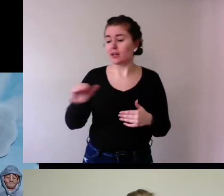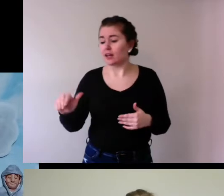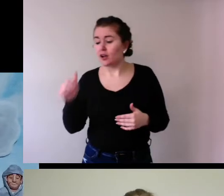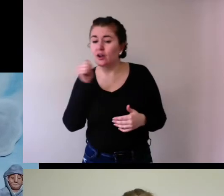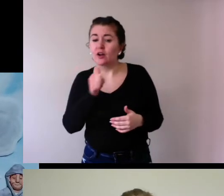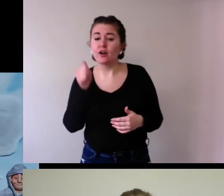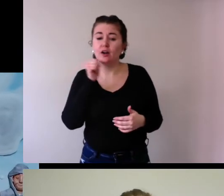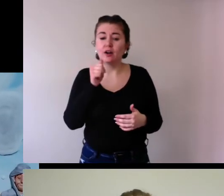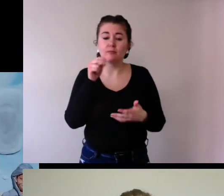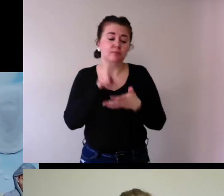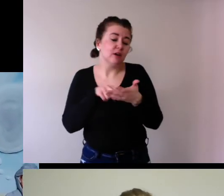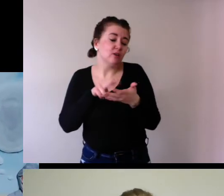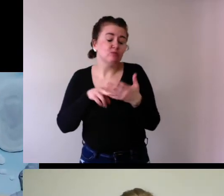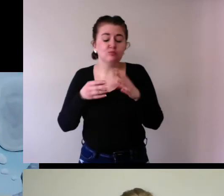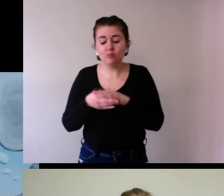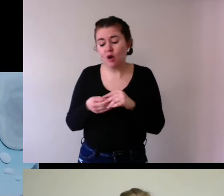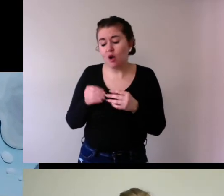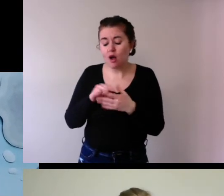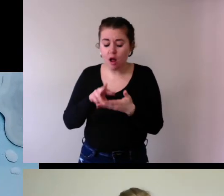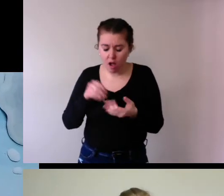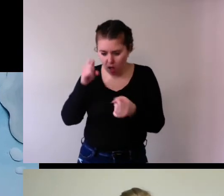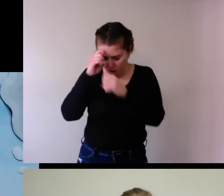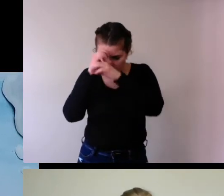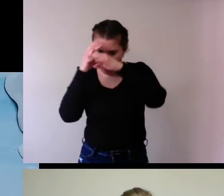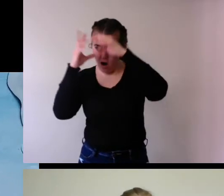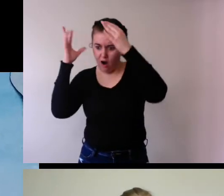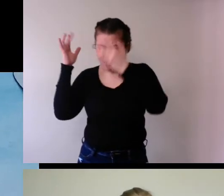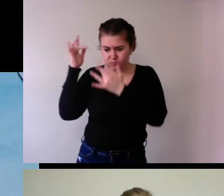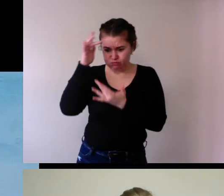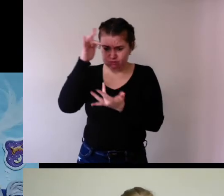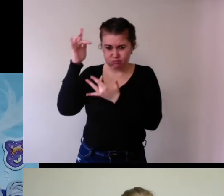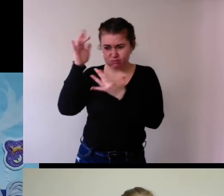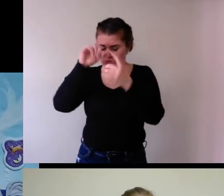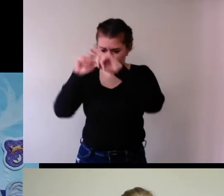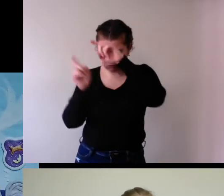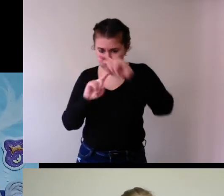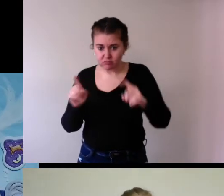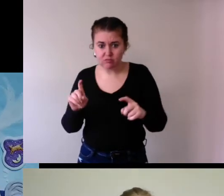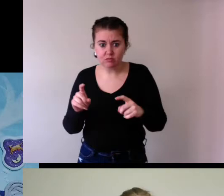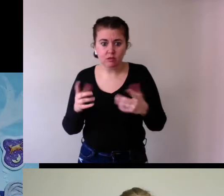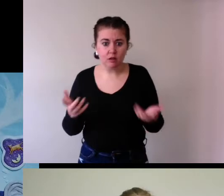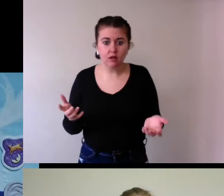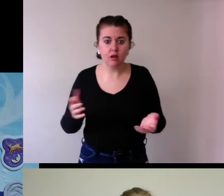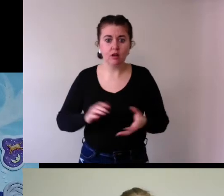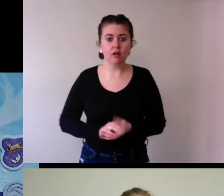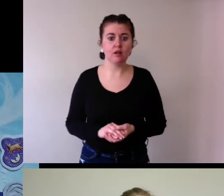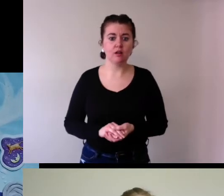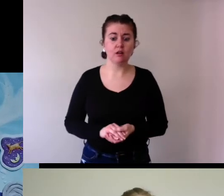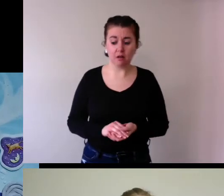Maybe this girl is reading about a tornado in the sky.